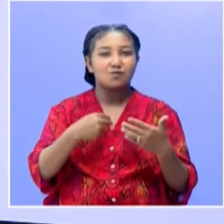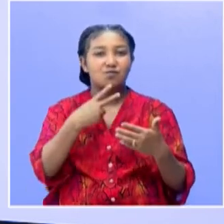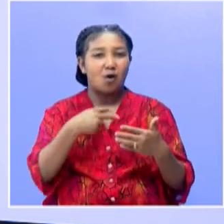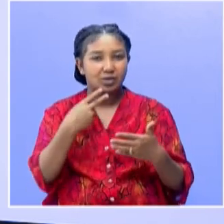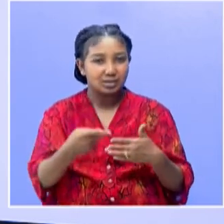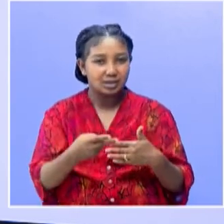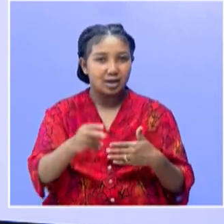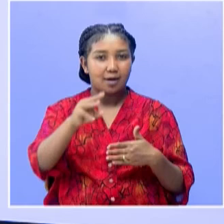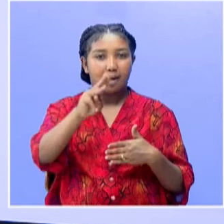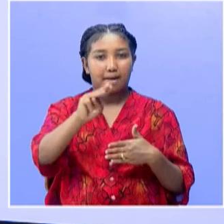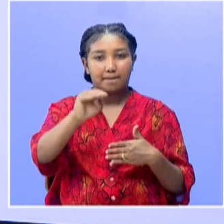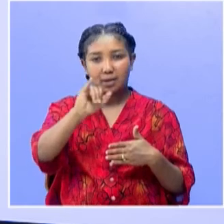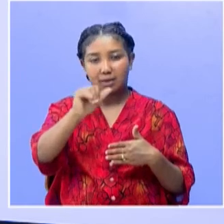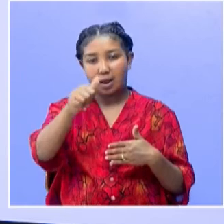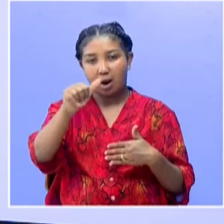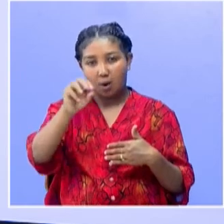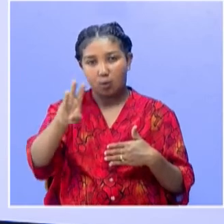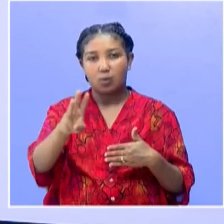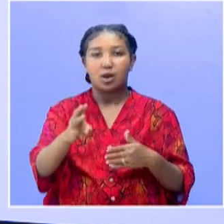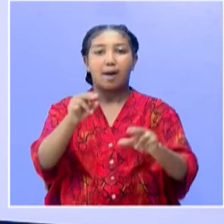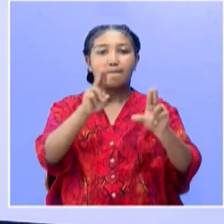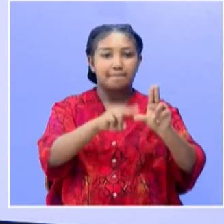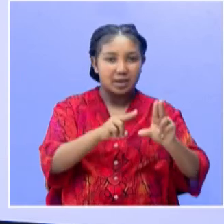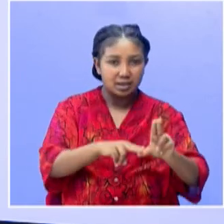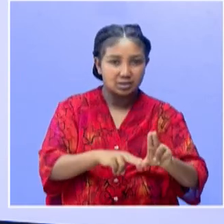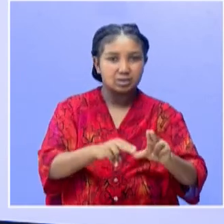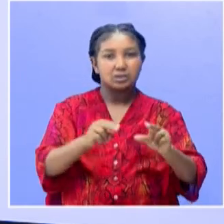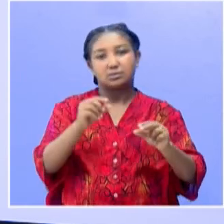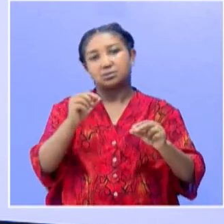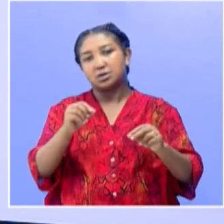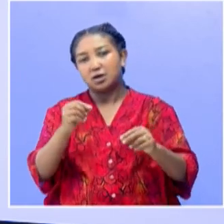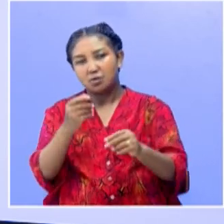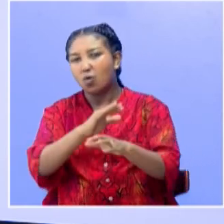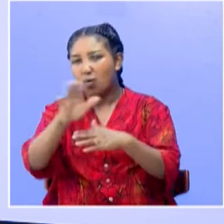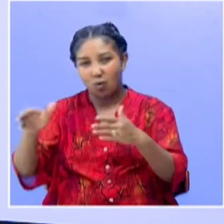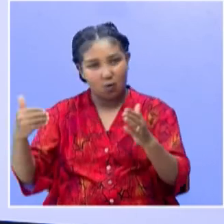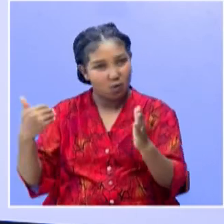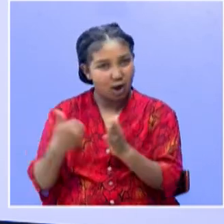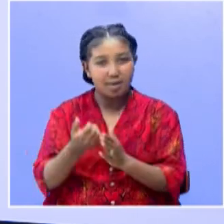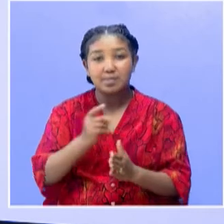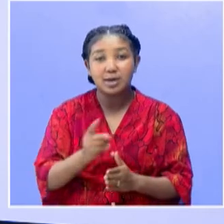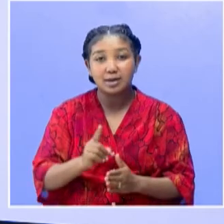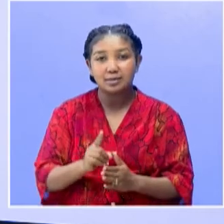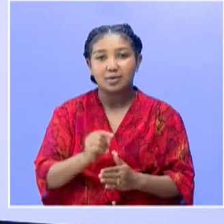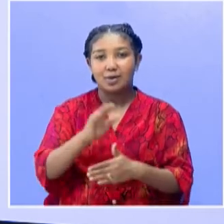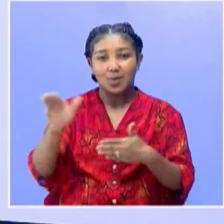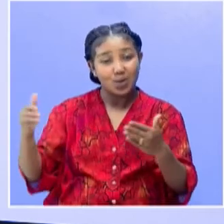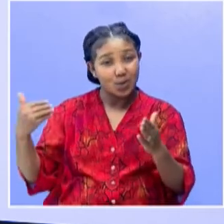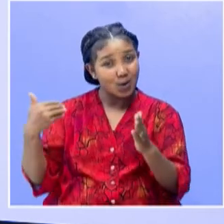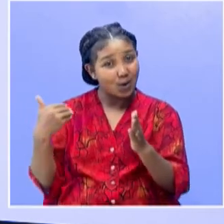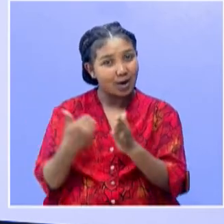voice or the cat's sound, yeah? Bench, kitten, white fur. These are all what? These are